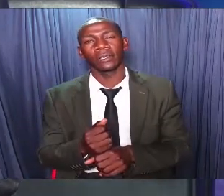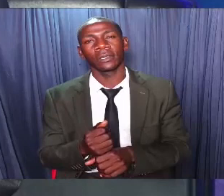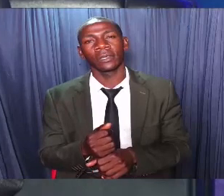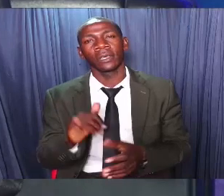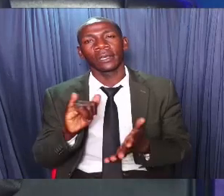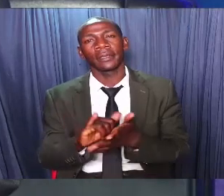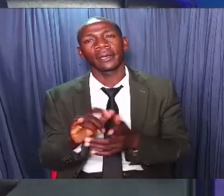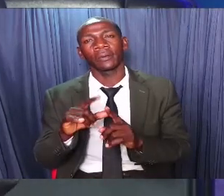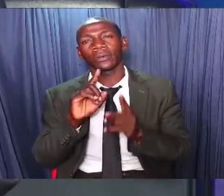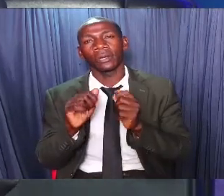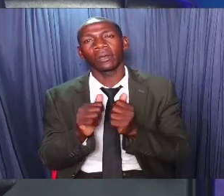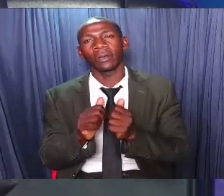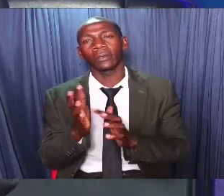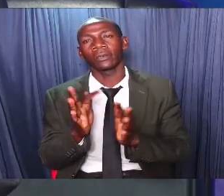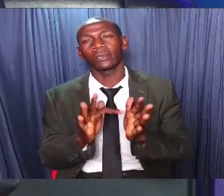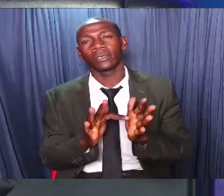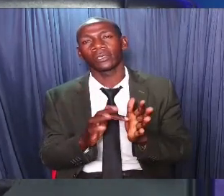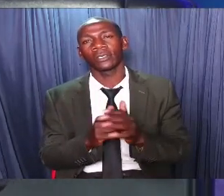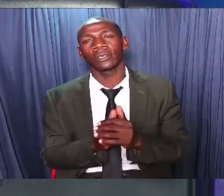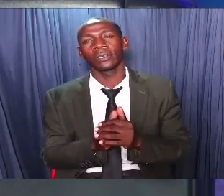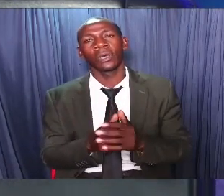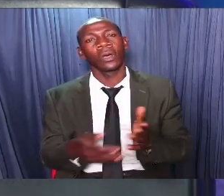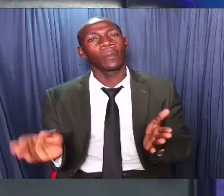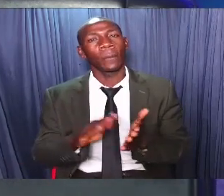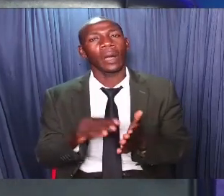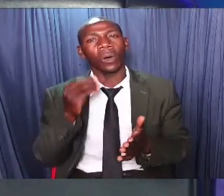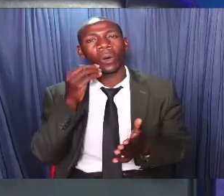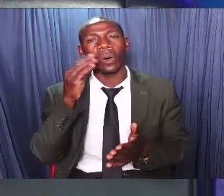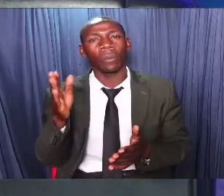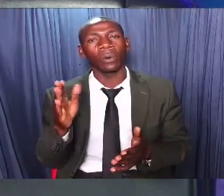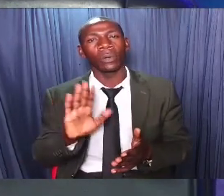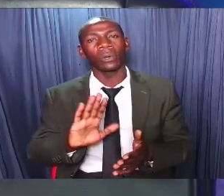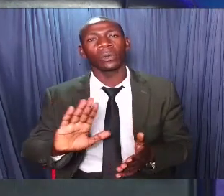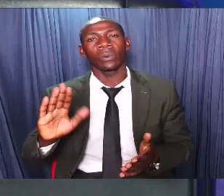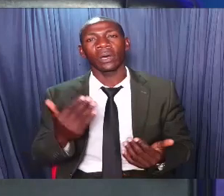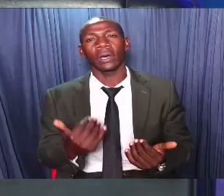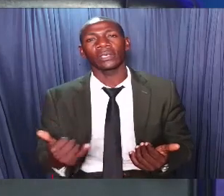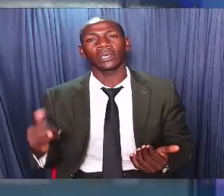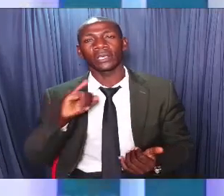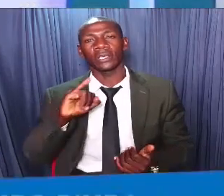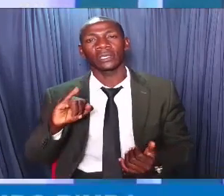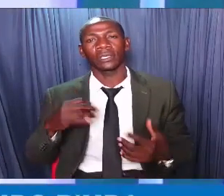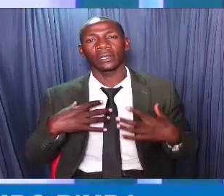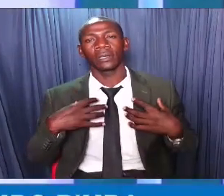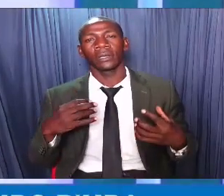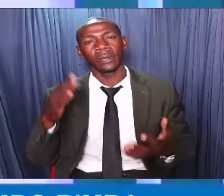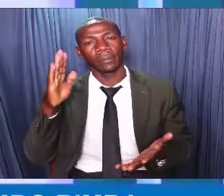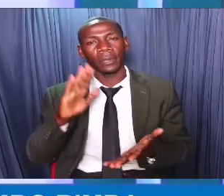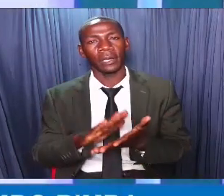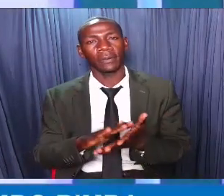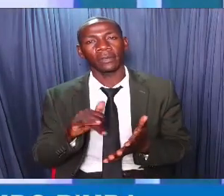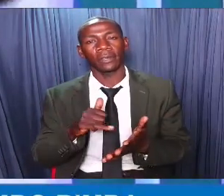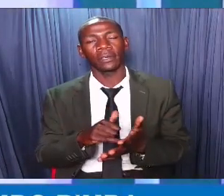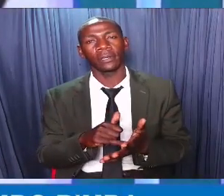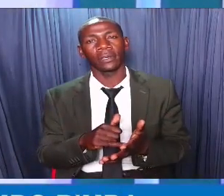neno aliloambiwa na Bwana Yesu. The word is he was told by the Lord Jesus. Enenda. Go thy way. Mwanao yuko hai. Your child liveth. Akasadiki. And he